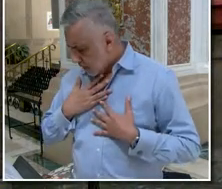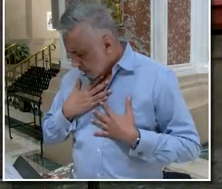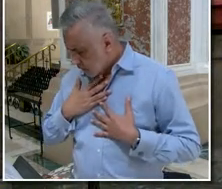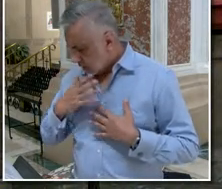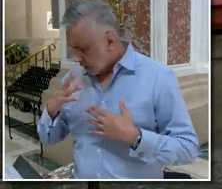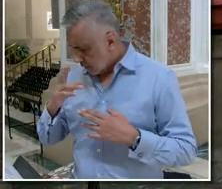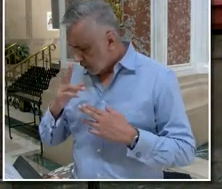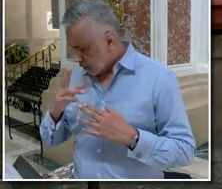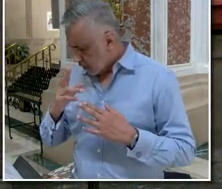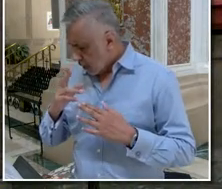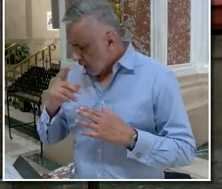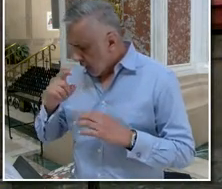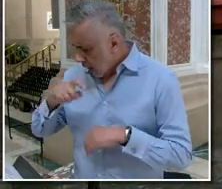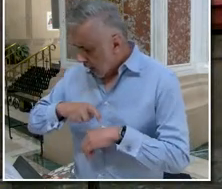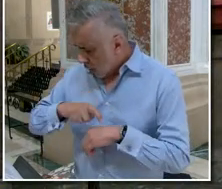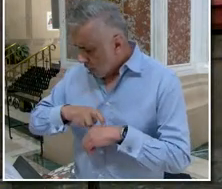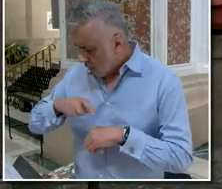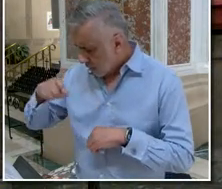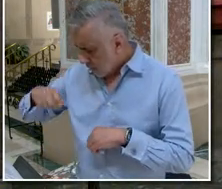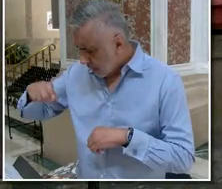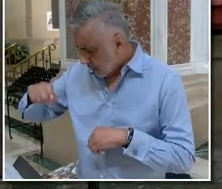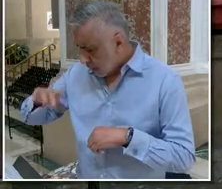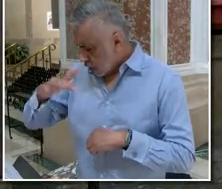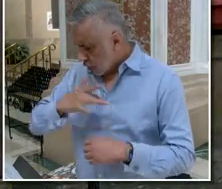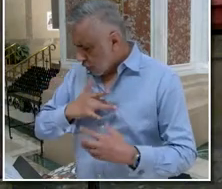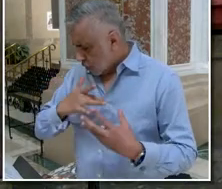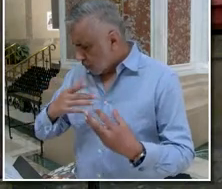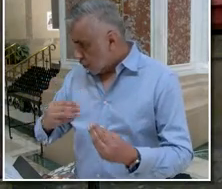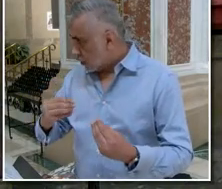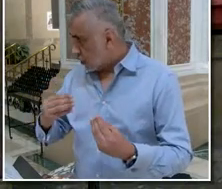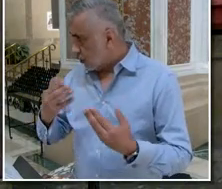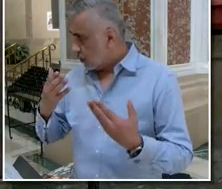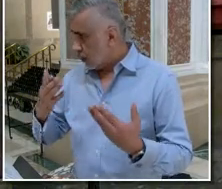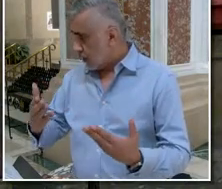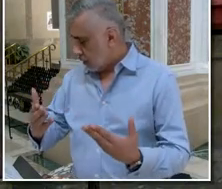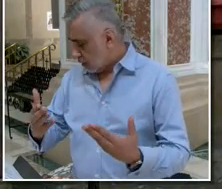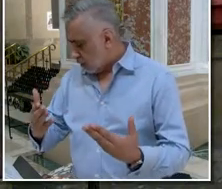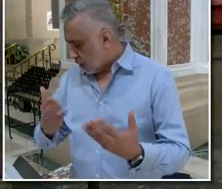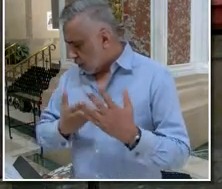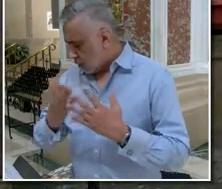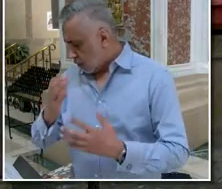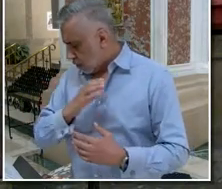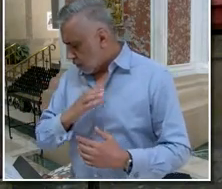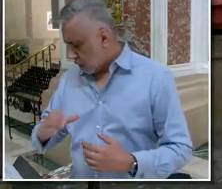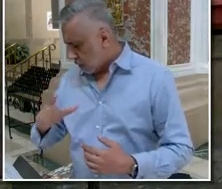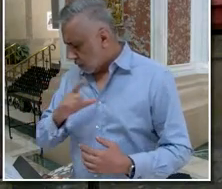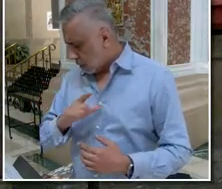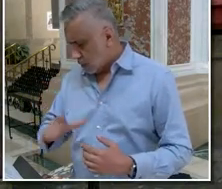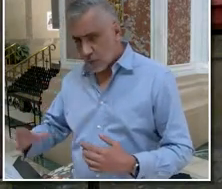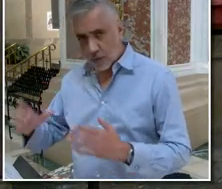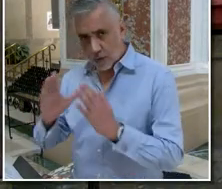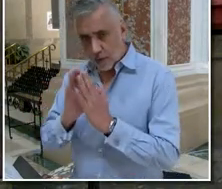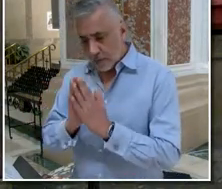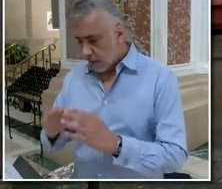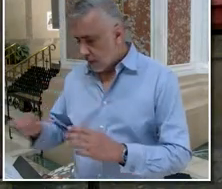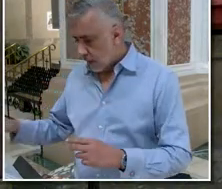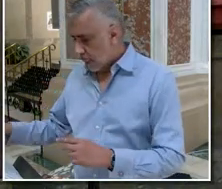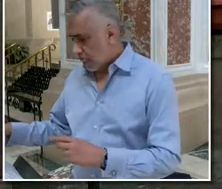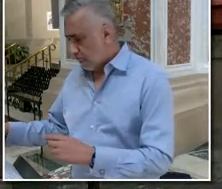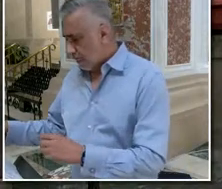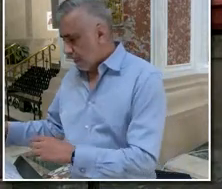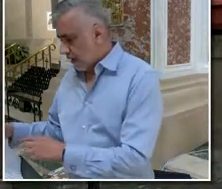in their hour of need, your mercy was at hand, through Christ our Lord.